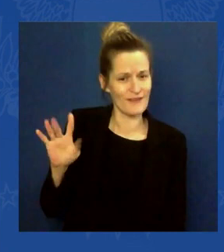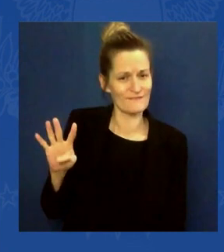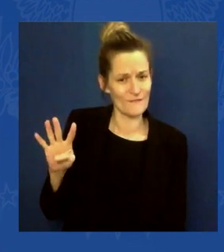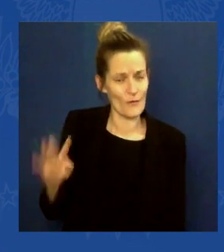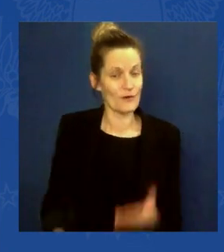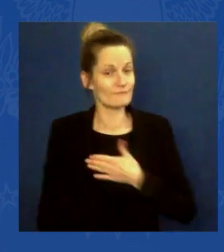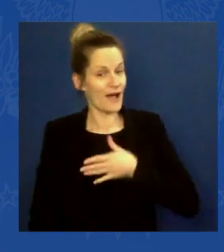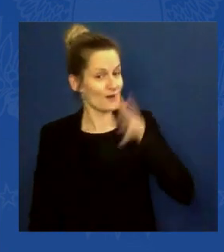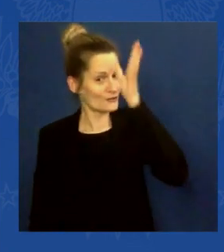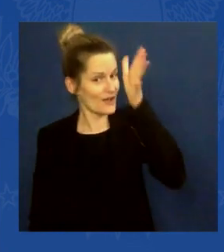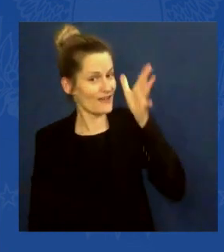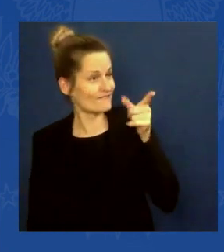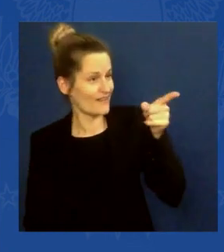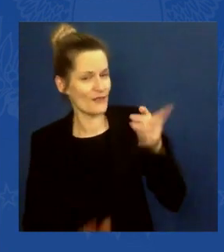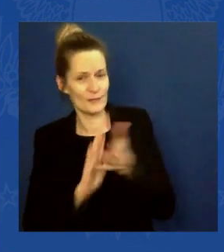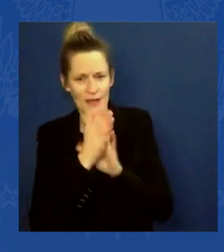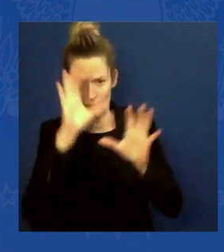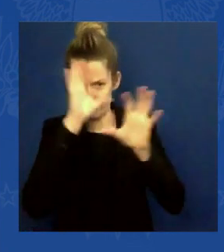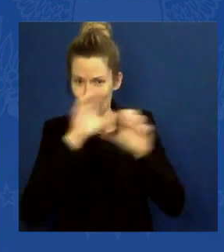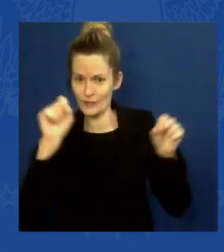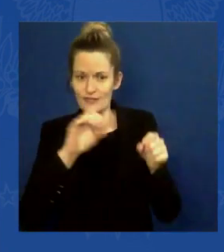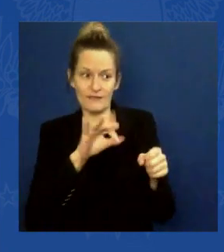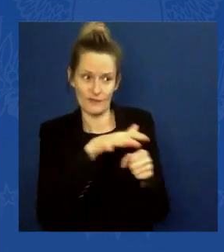say union is in my blood.